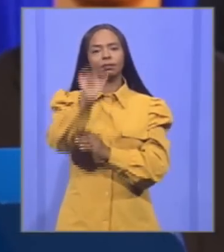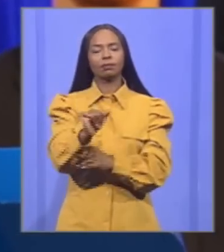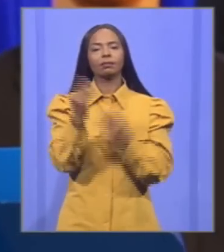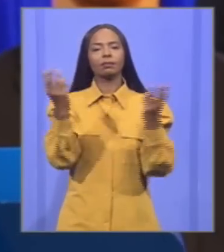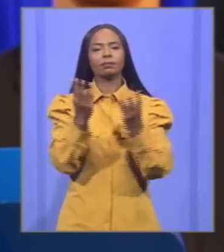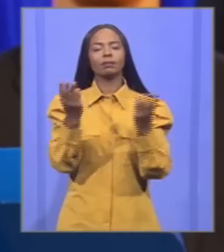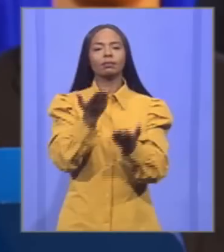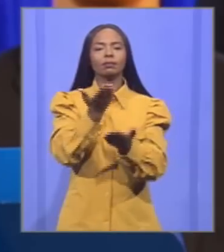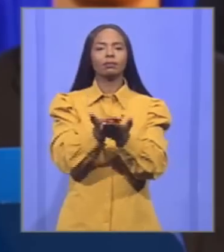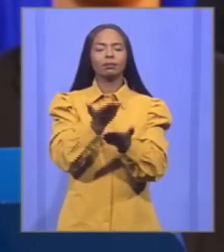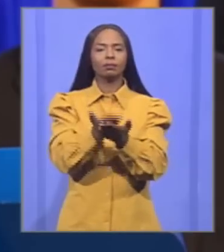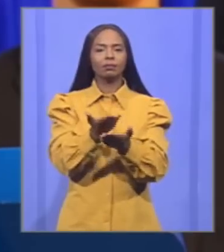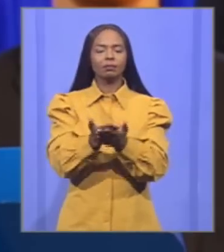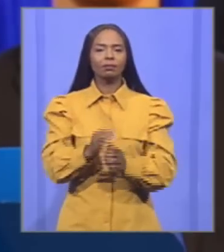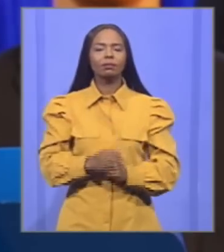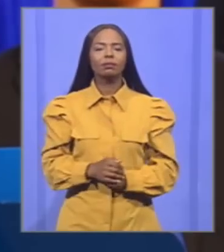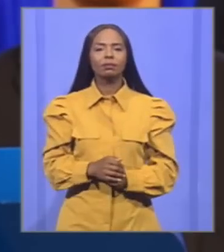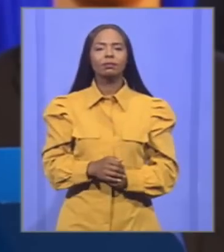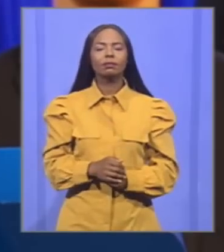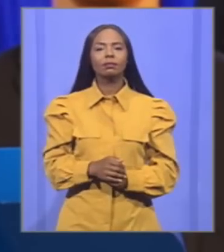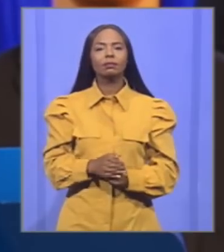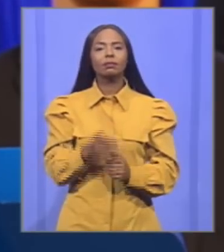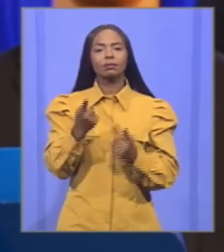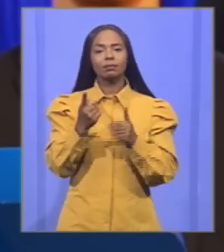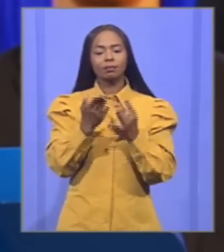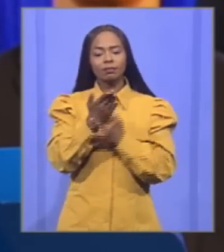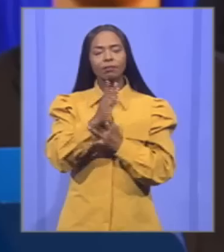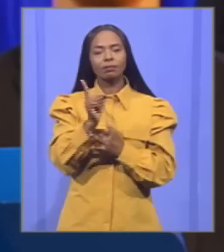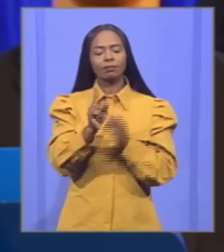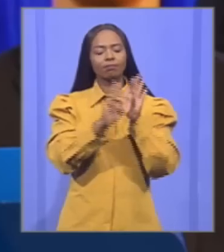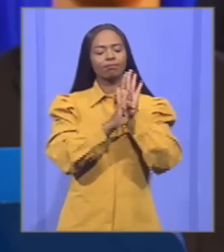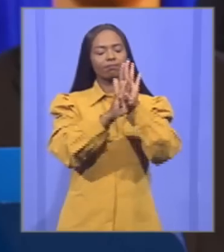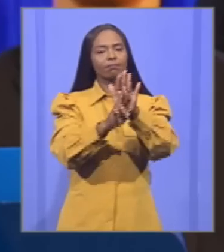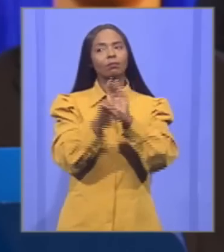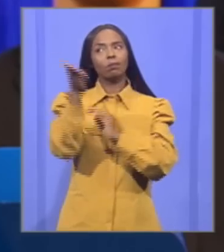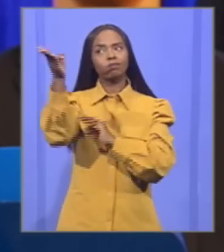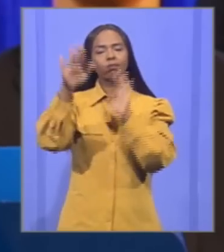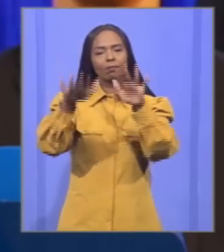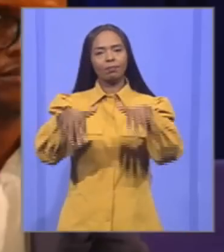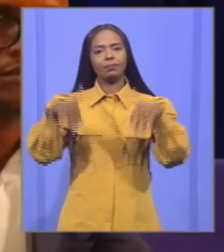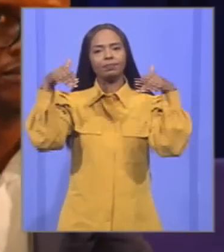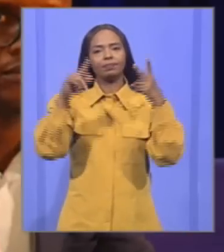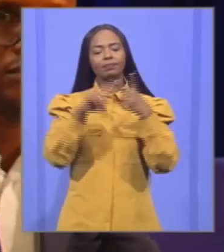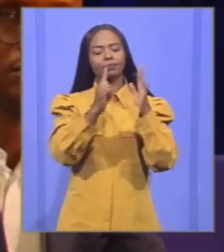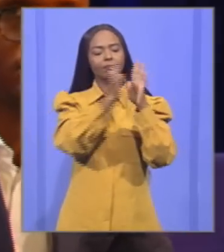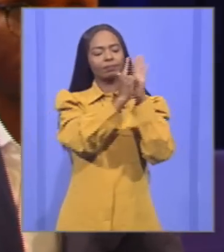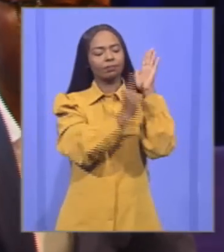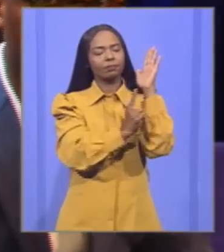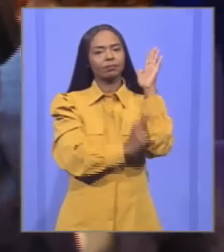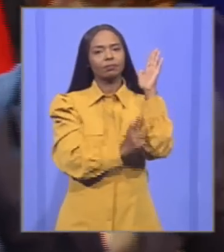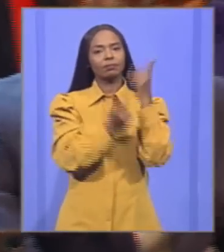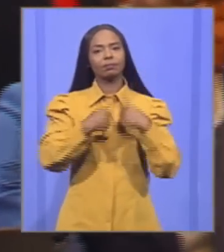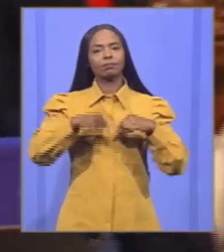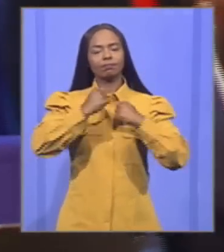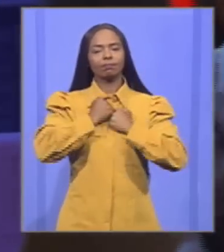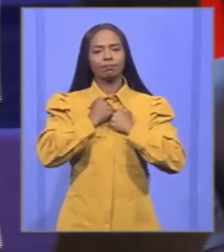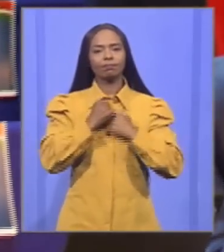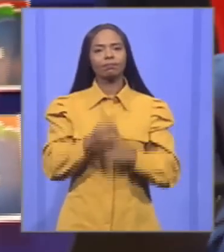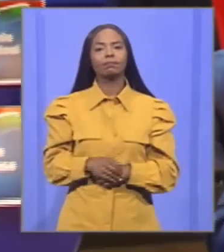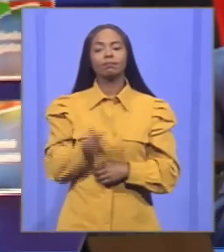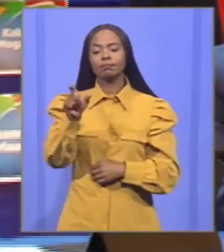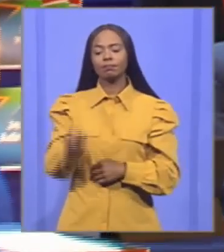to serve the public through representation in Parliament and our legislatures. Moeteledipele wa lekoko a re